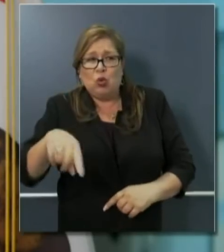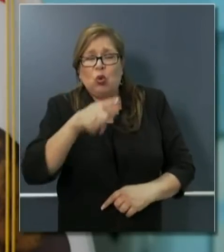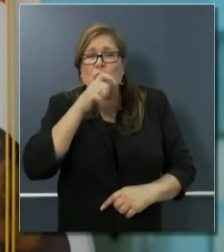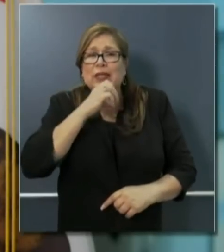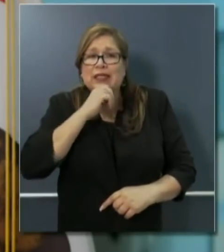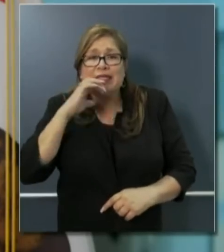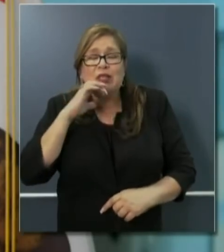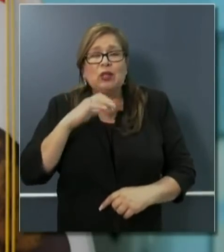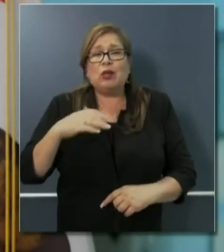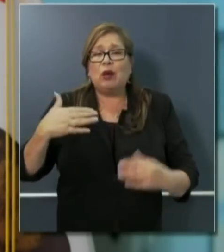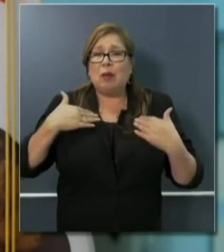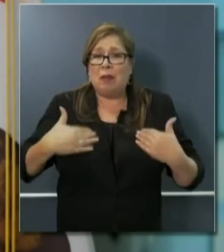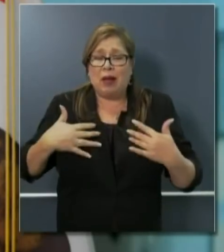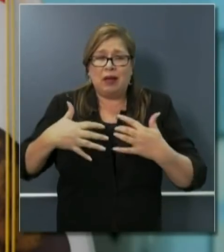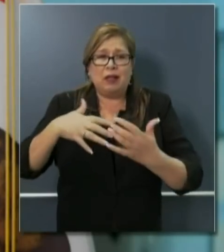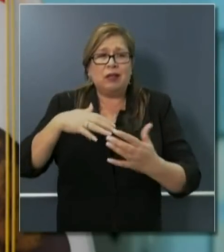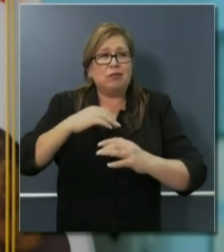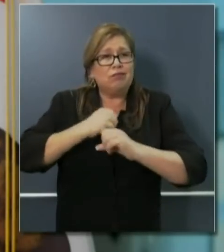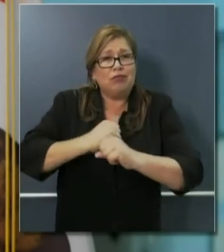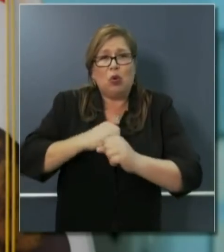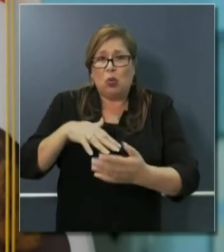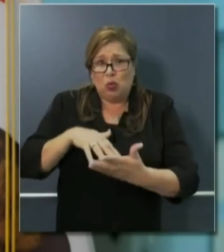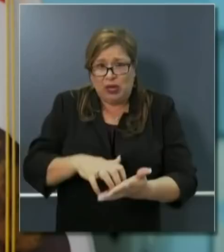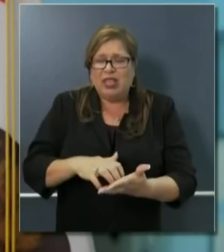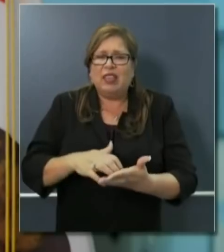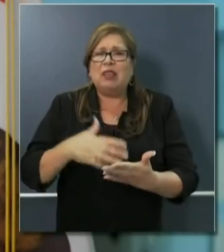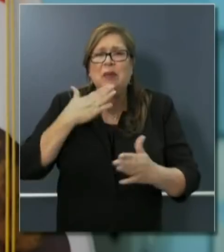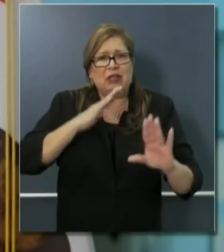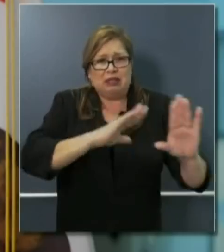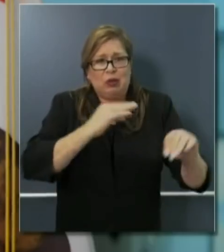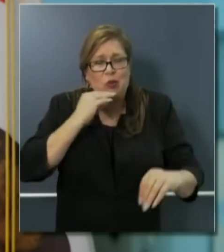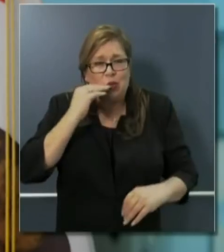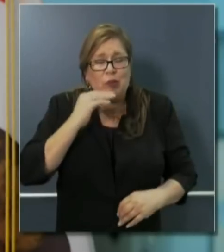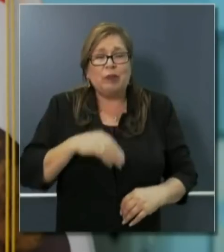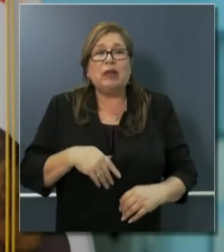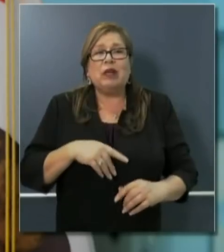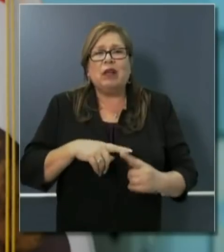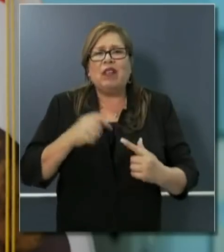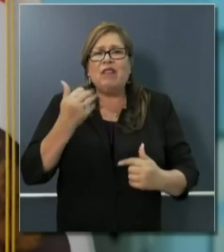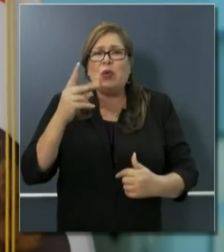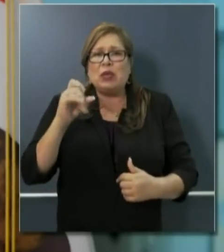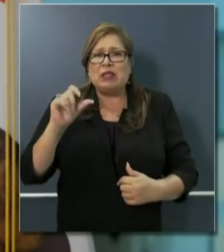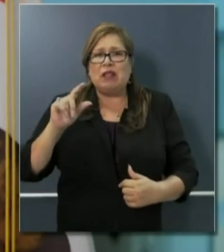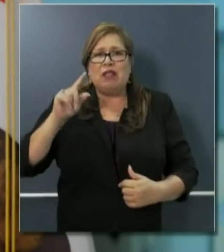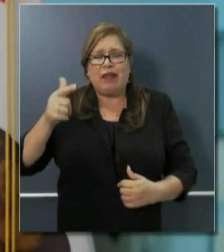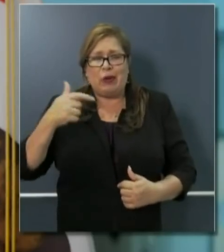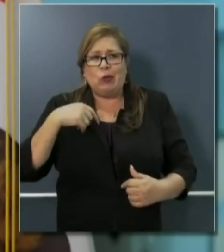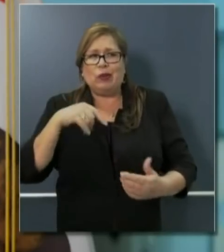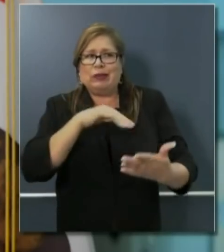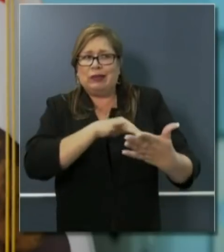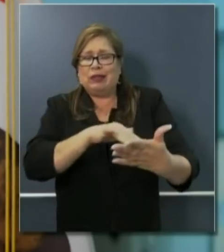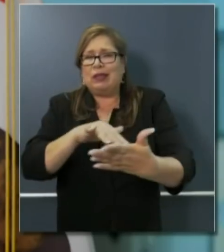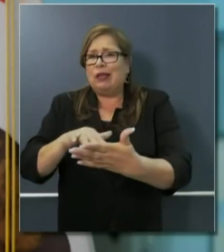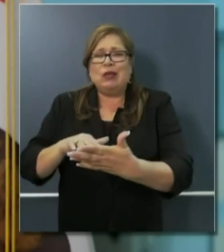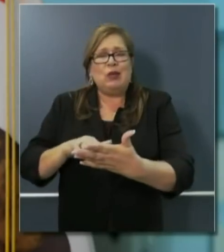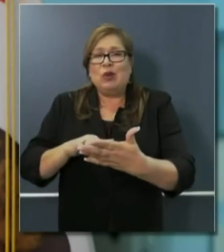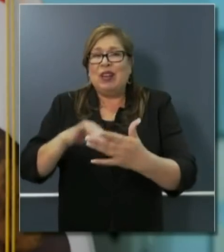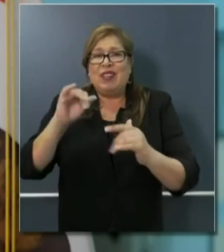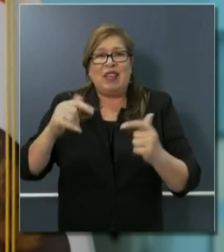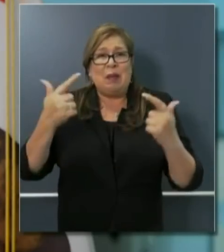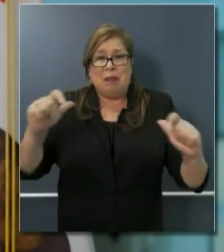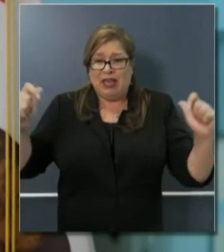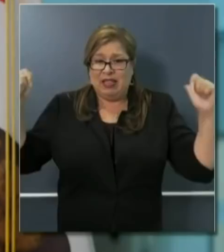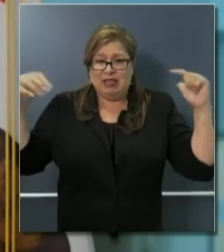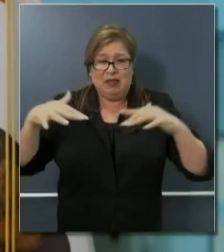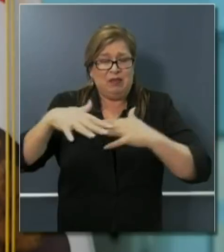conditions, and then a few days later, limiting mass gatherings even further as an indication that we were methodically